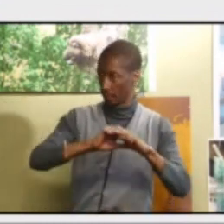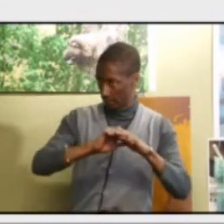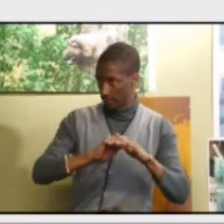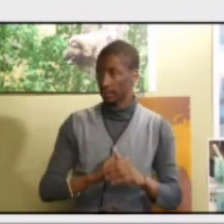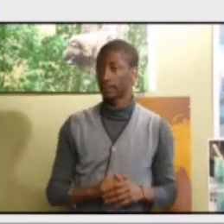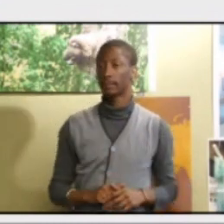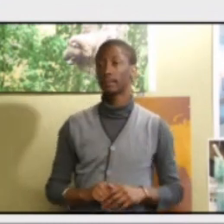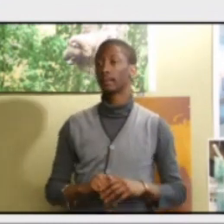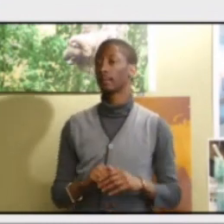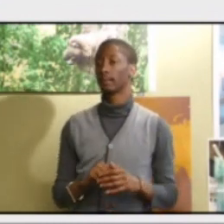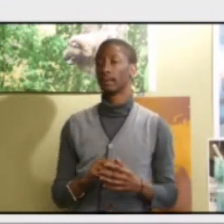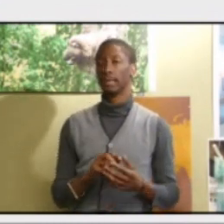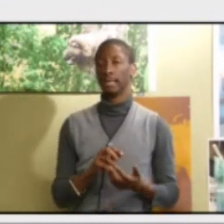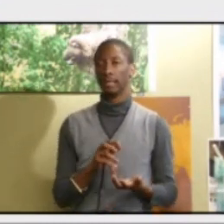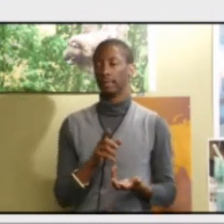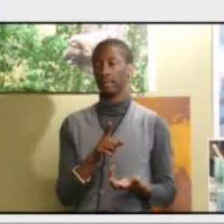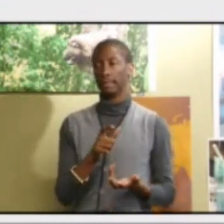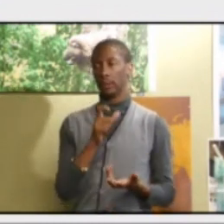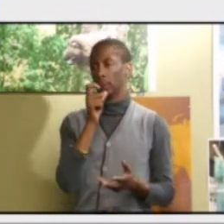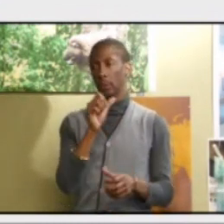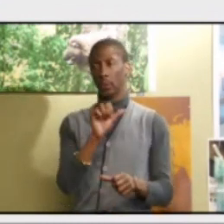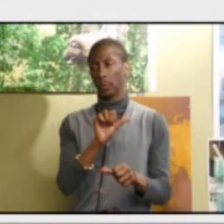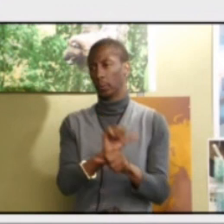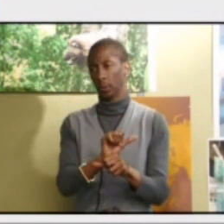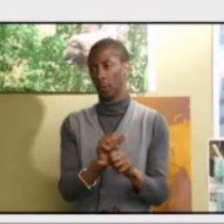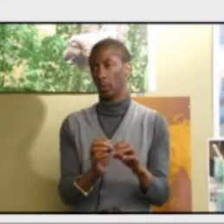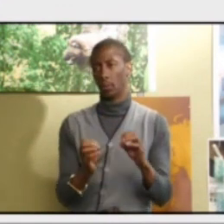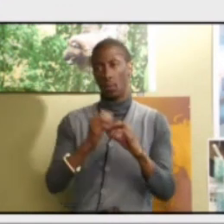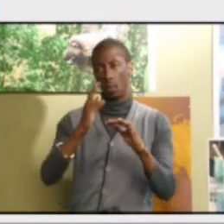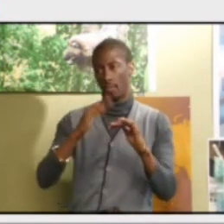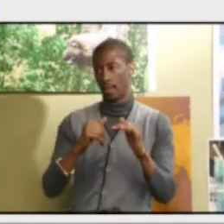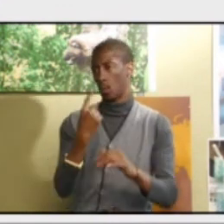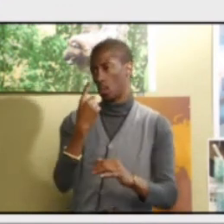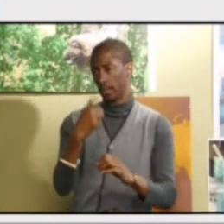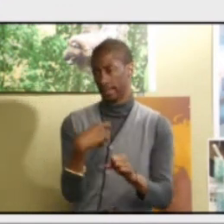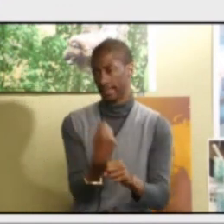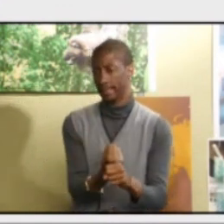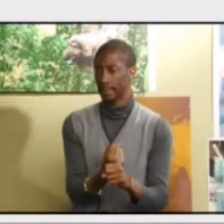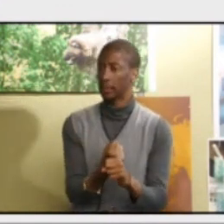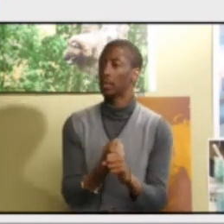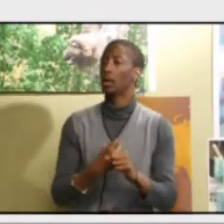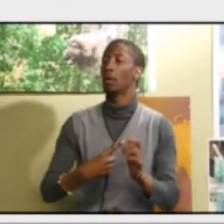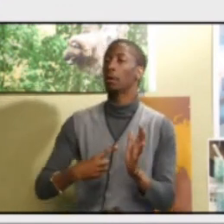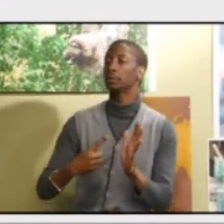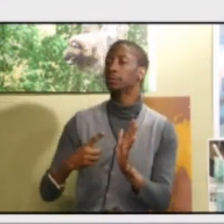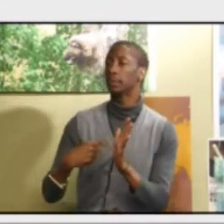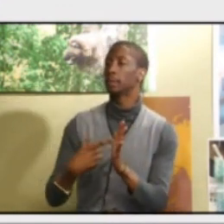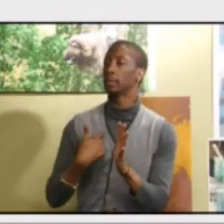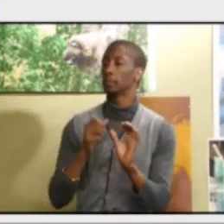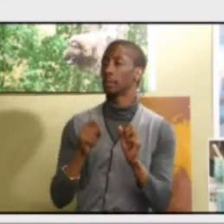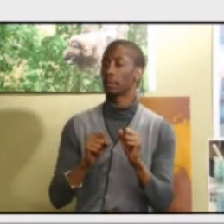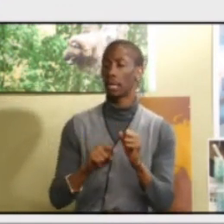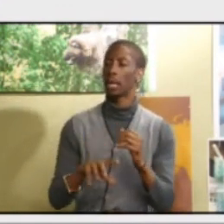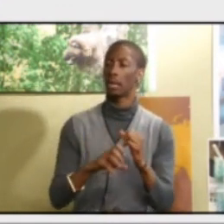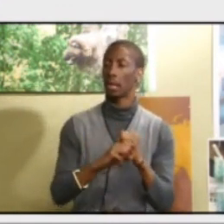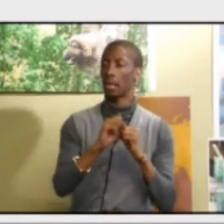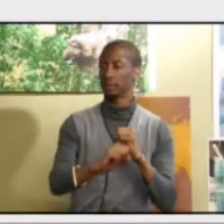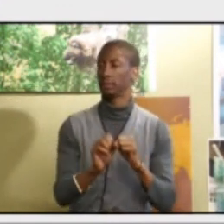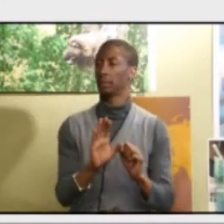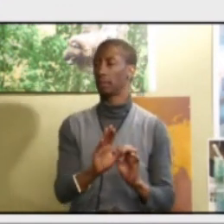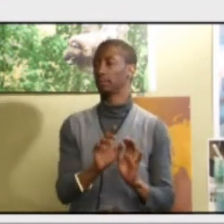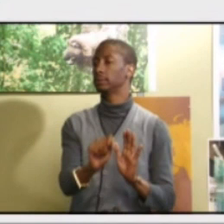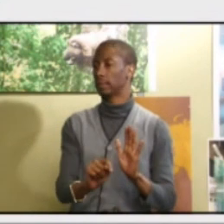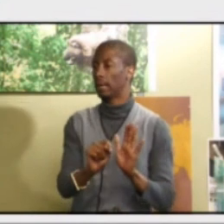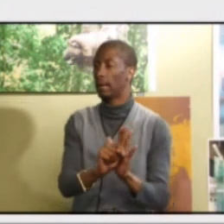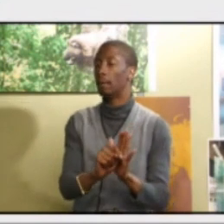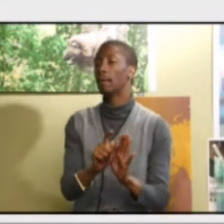They usually don't work beyond 1 year. There are cases where we can have an extension. They